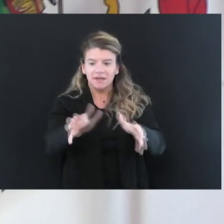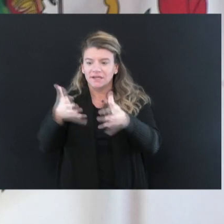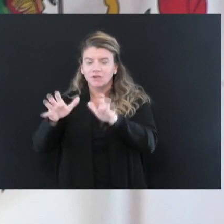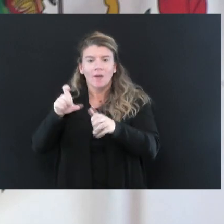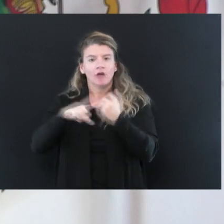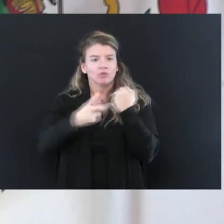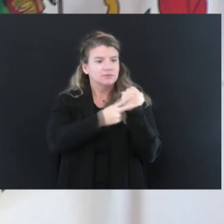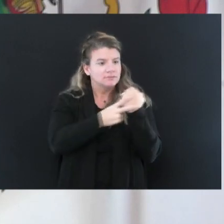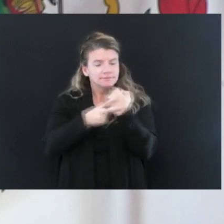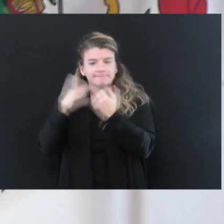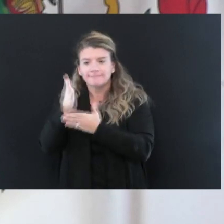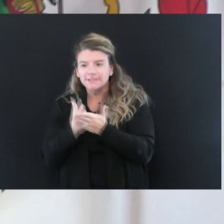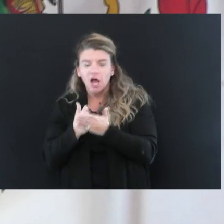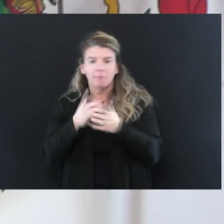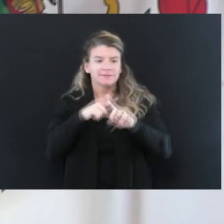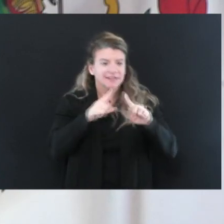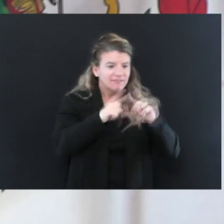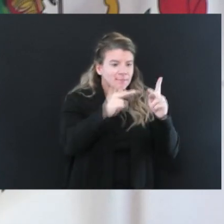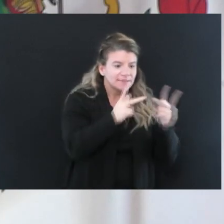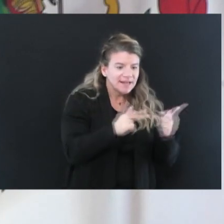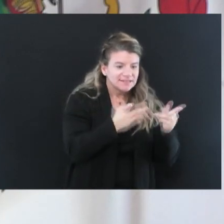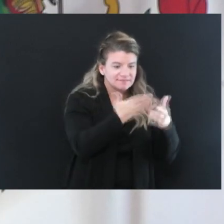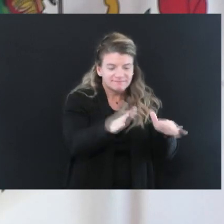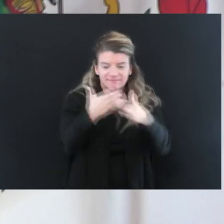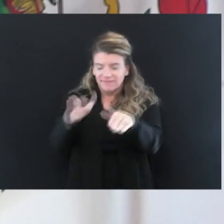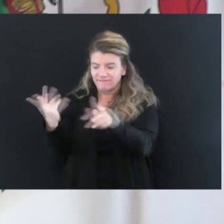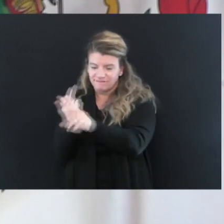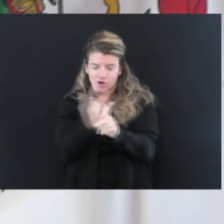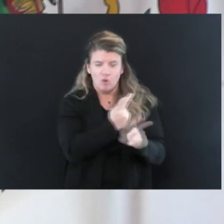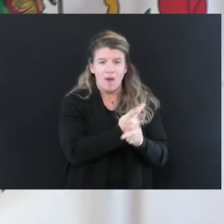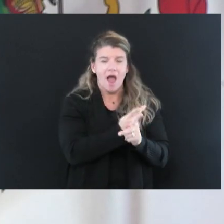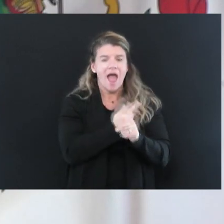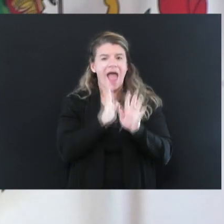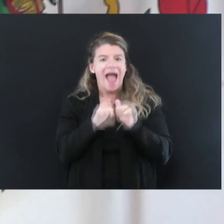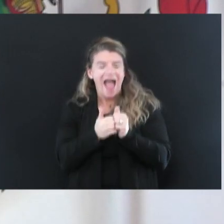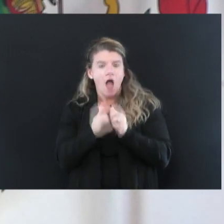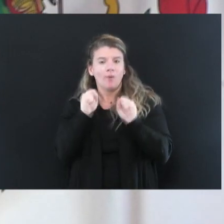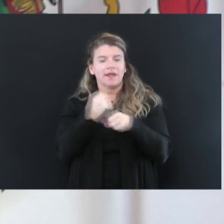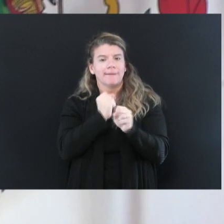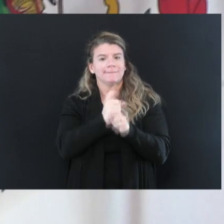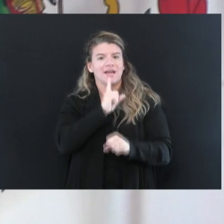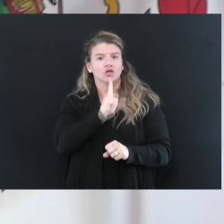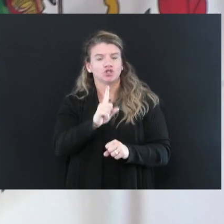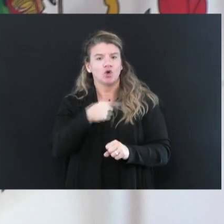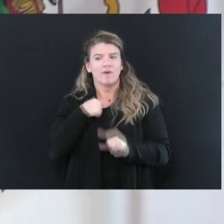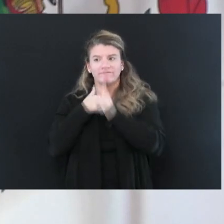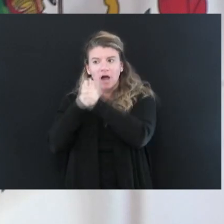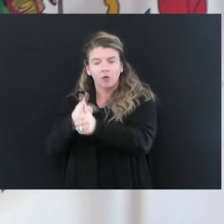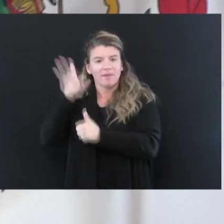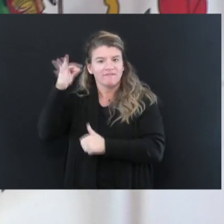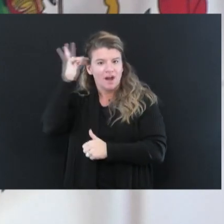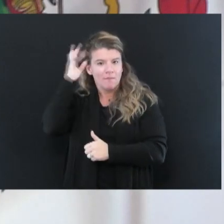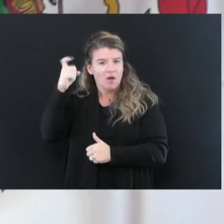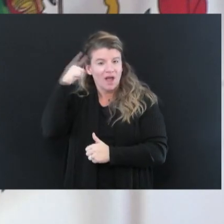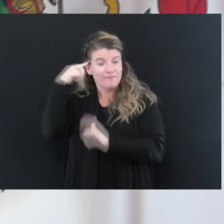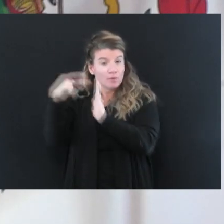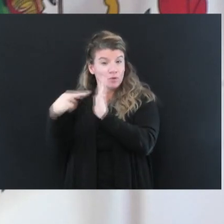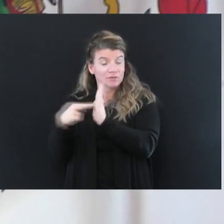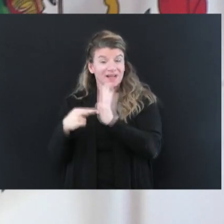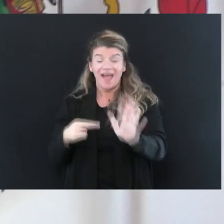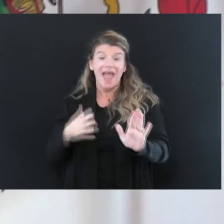certain things in certain places in order to be able to assure us flexibility with the federal government. And I'll promise